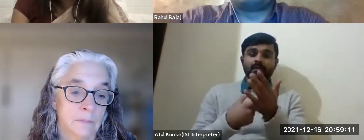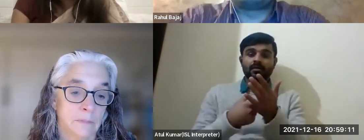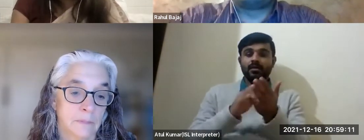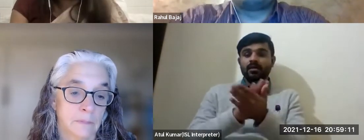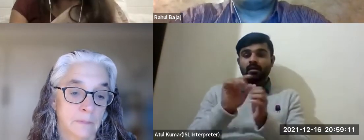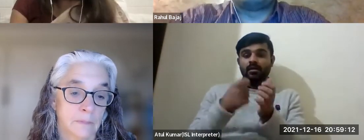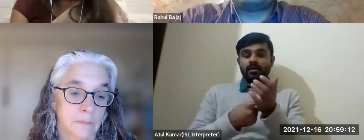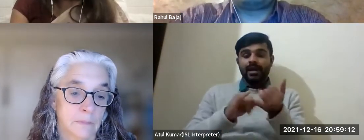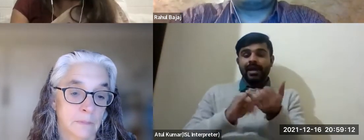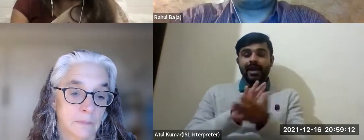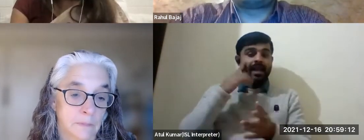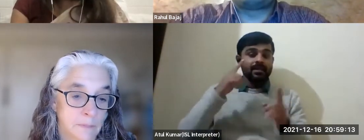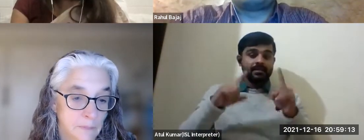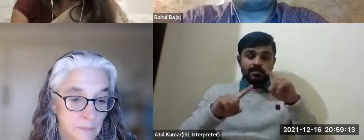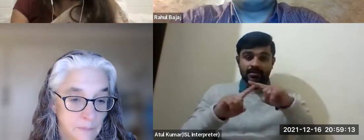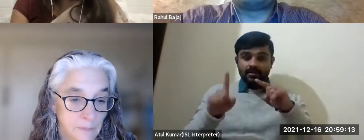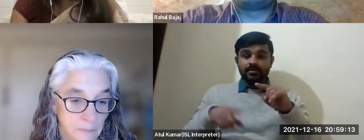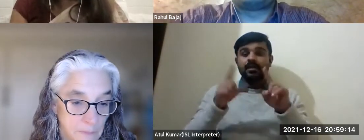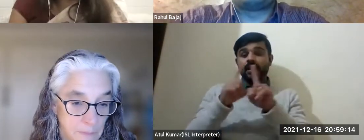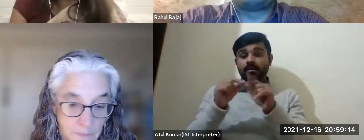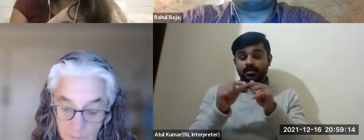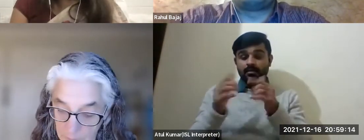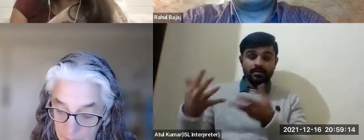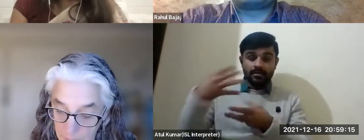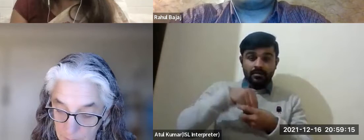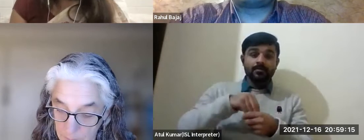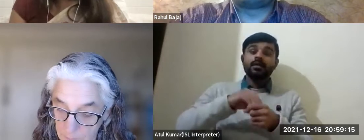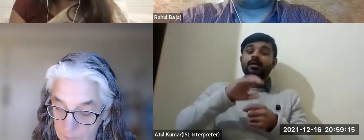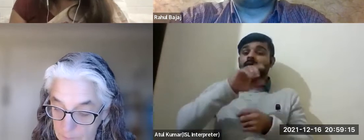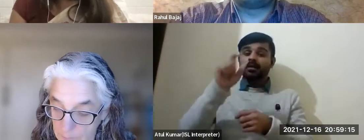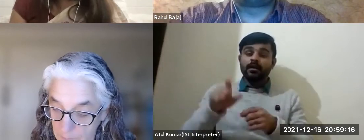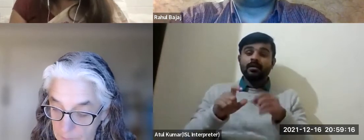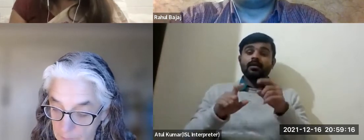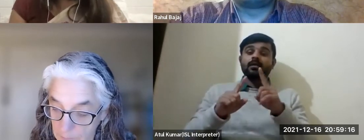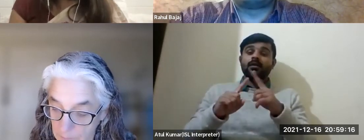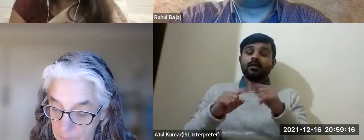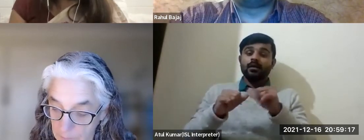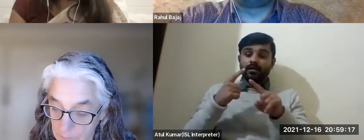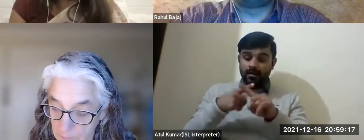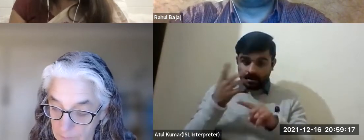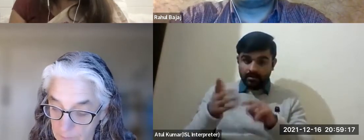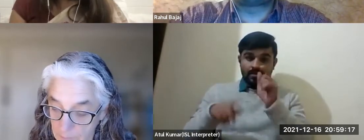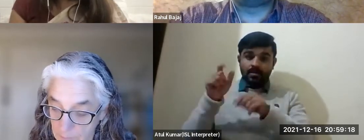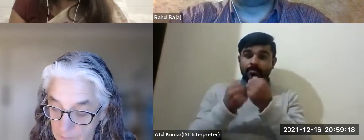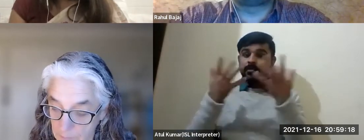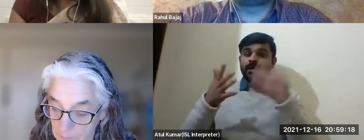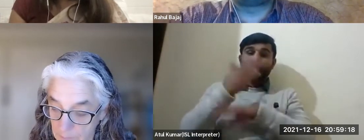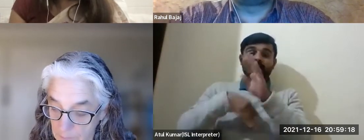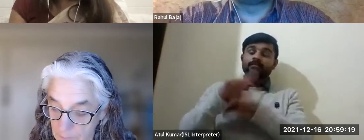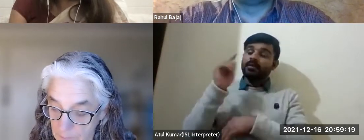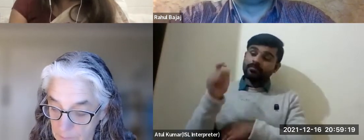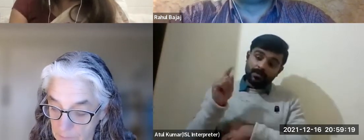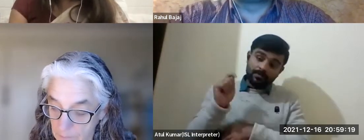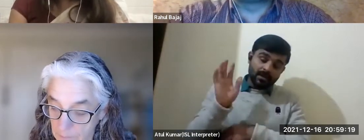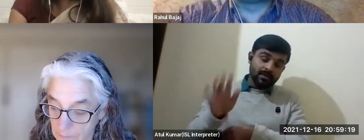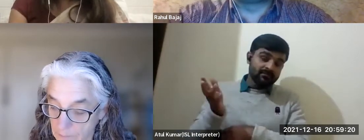wondering whether data that's submitted to the Central Board of Direct Taxes as to like how many disabled taxpayers that